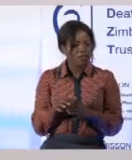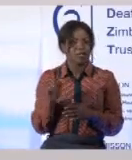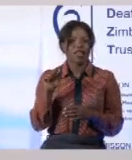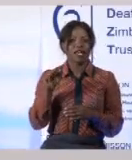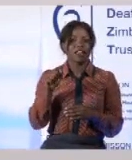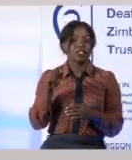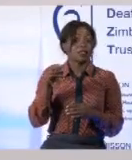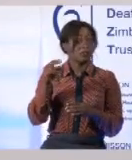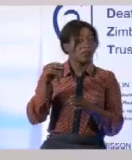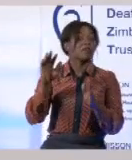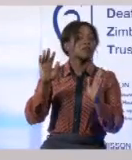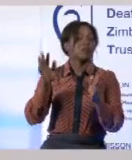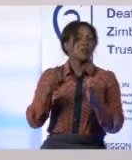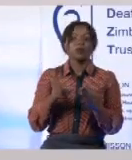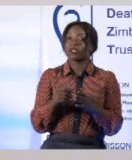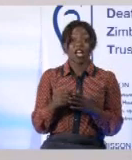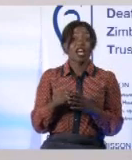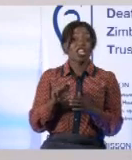half of the people in this building.